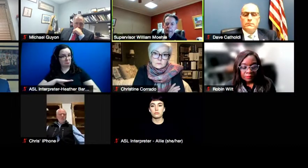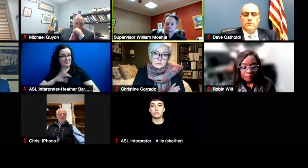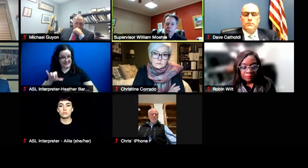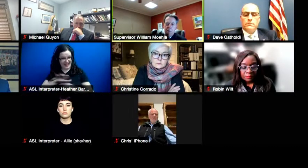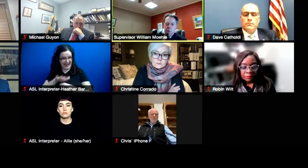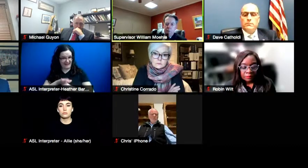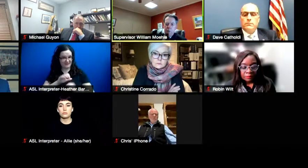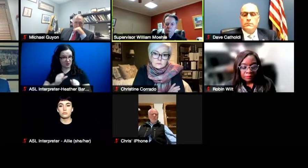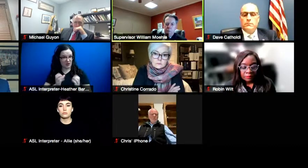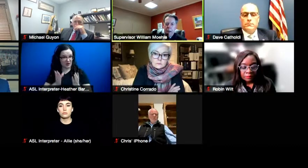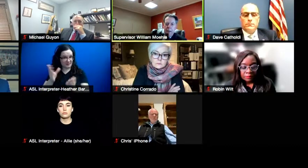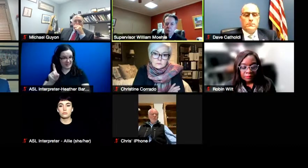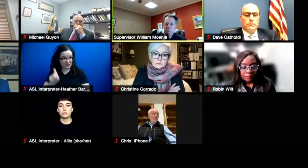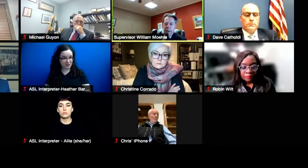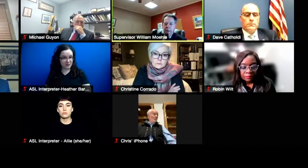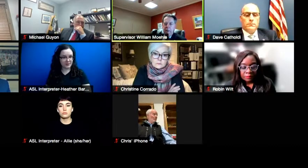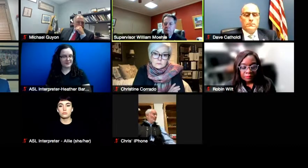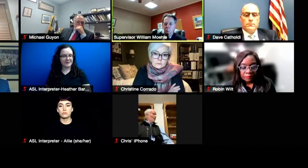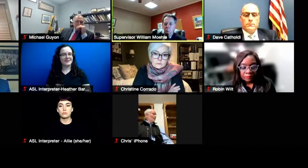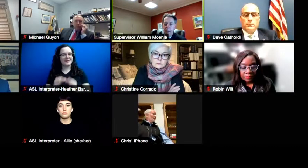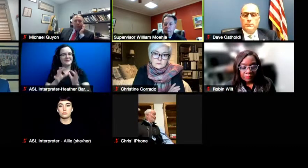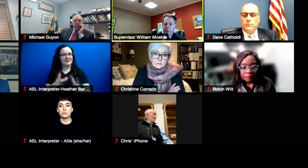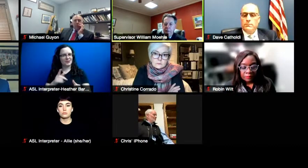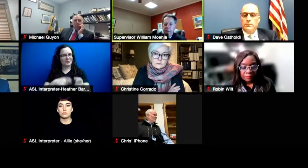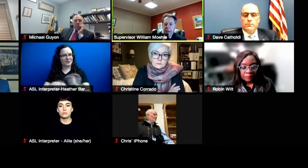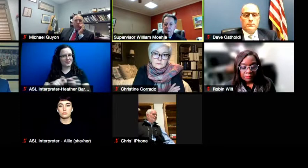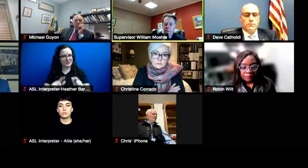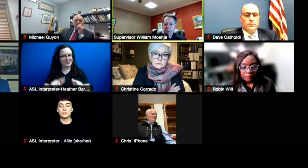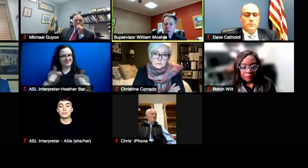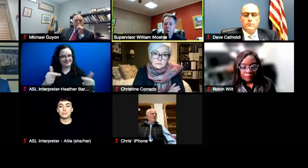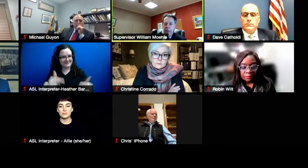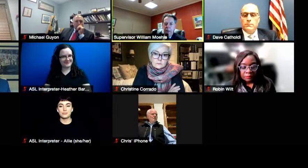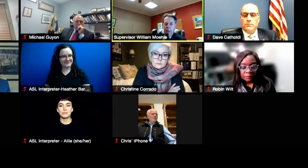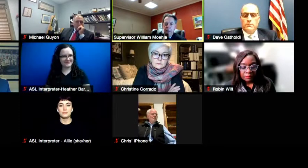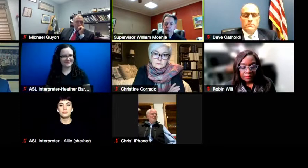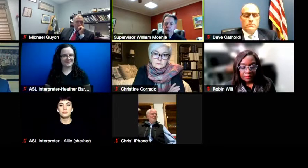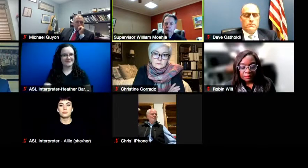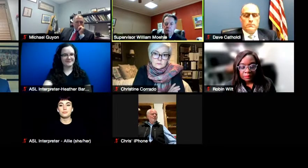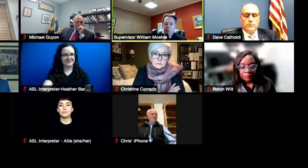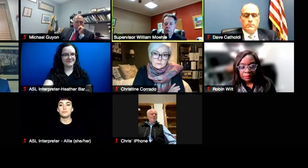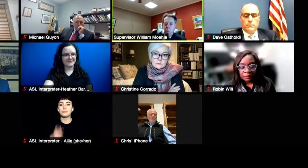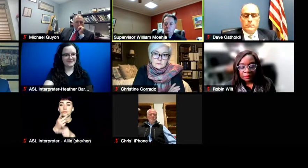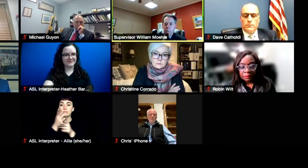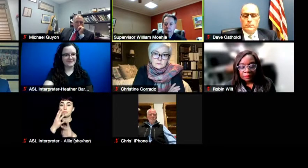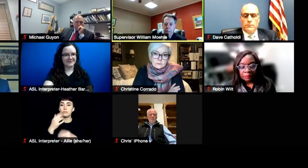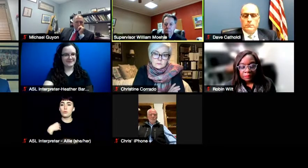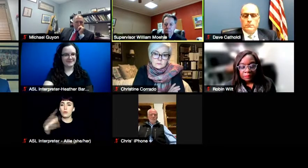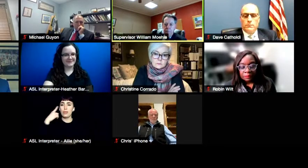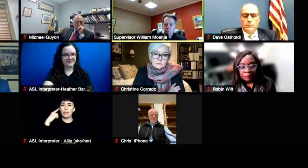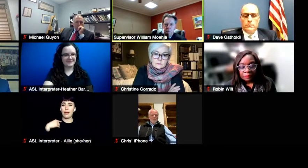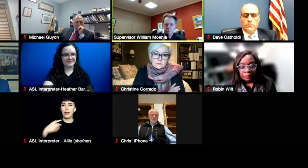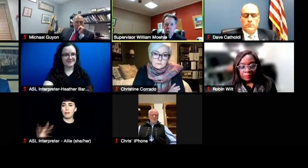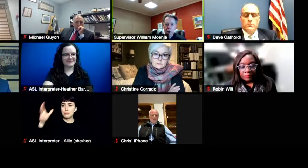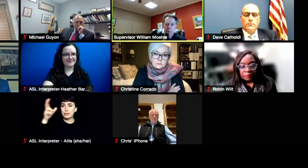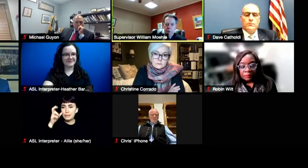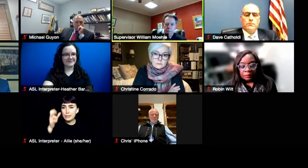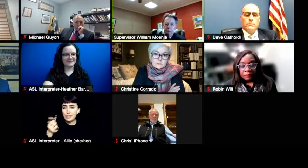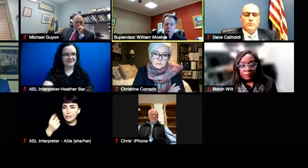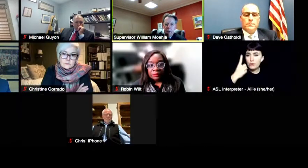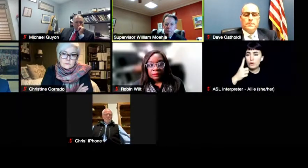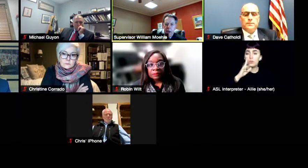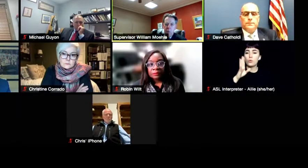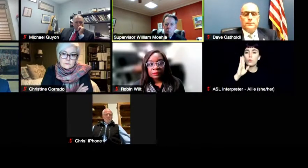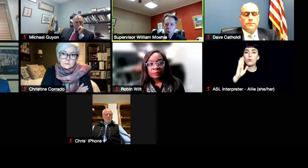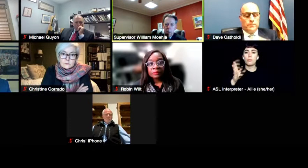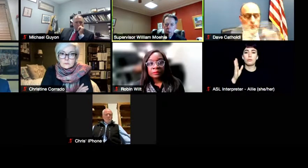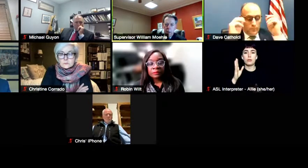I can answer, from my perspective, what I think I'm hearing is that there will be a sort of a primary